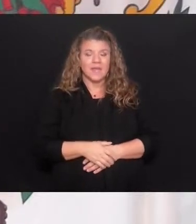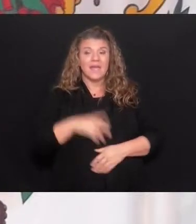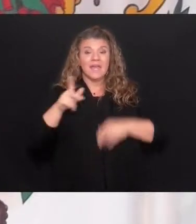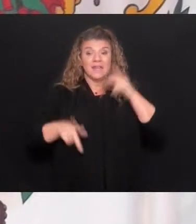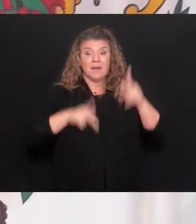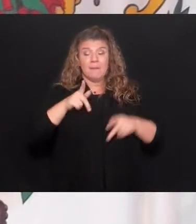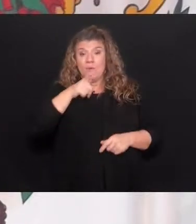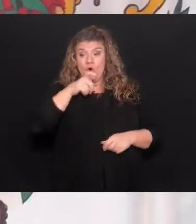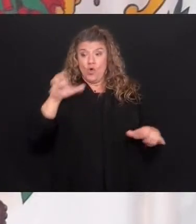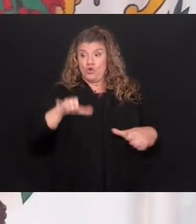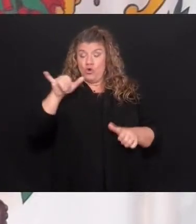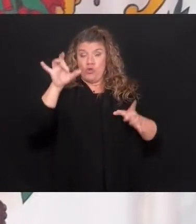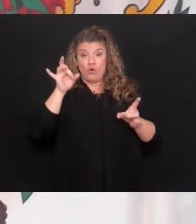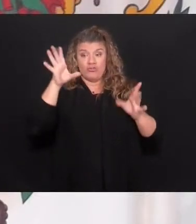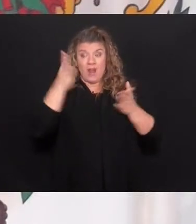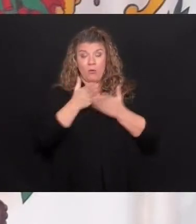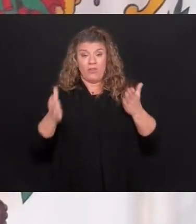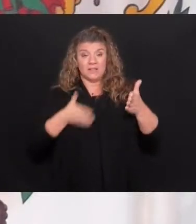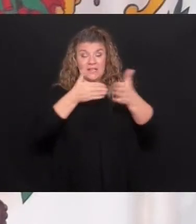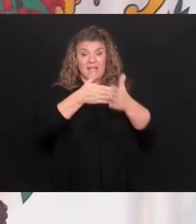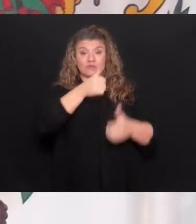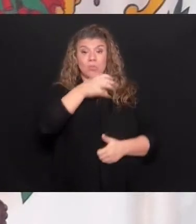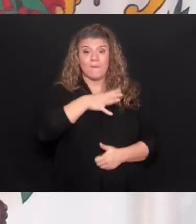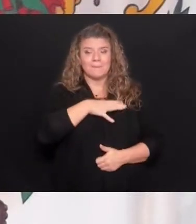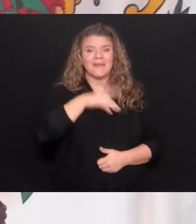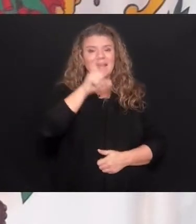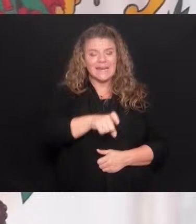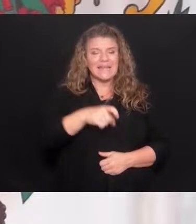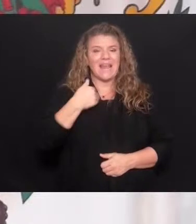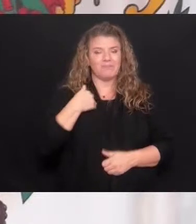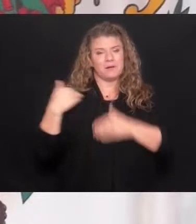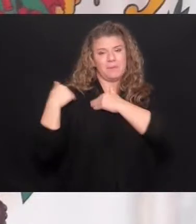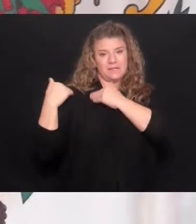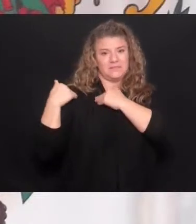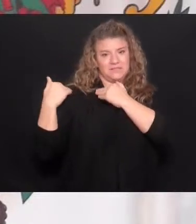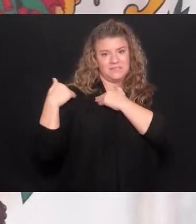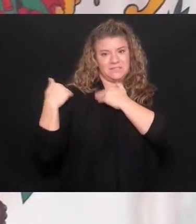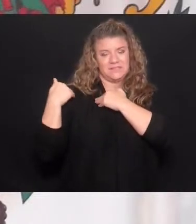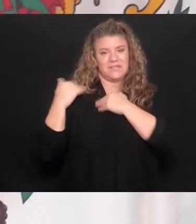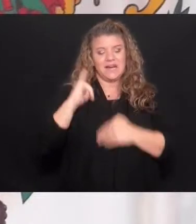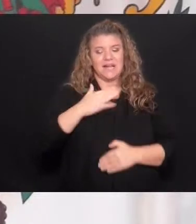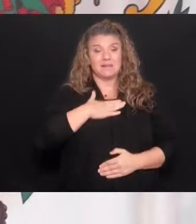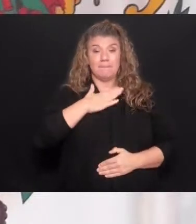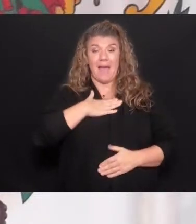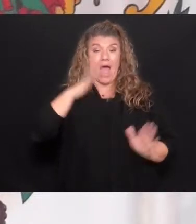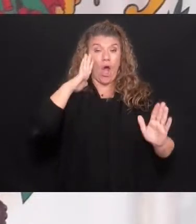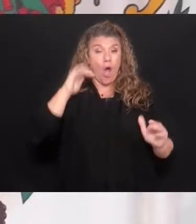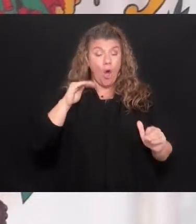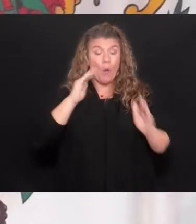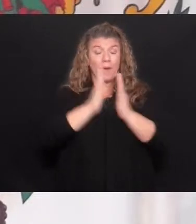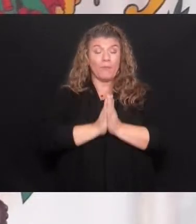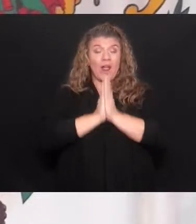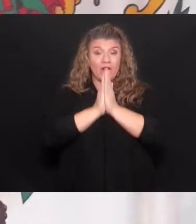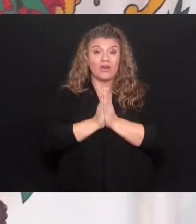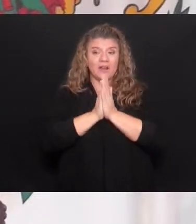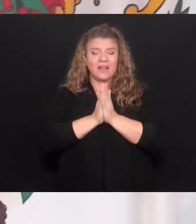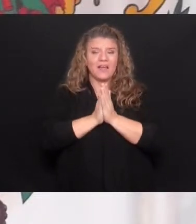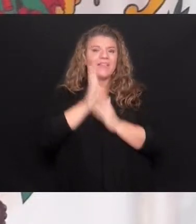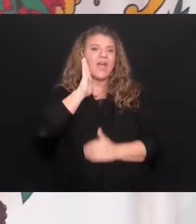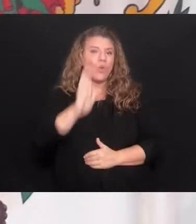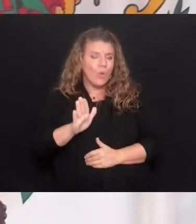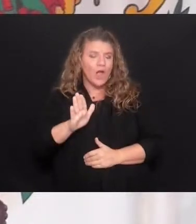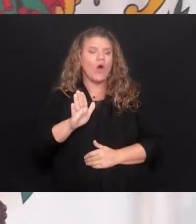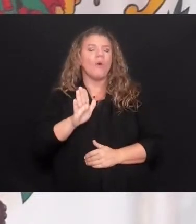commit these terrible crimes against women need to be held accountable, and it is my hope and prayer that they will